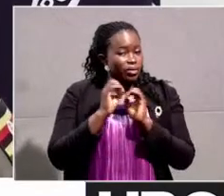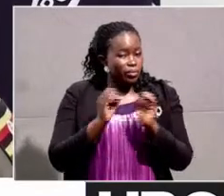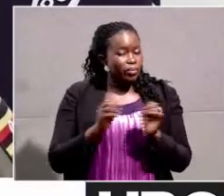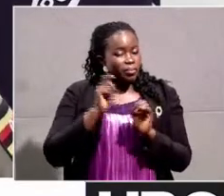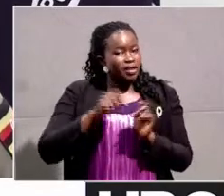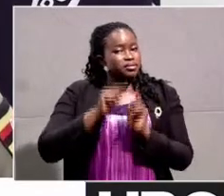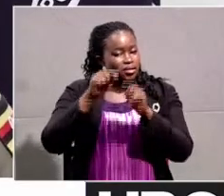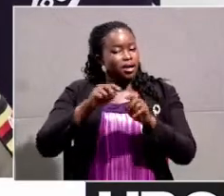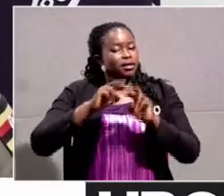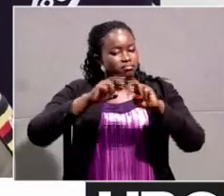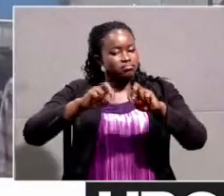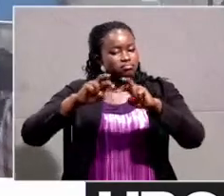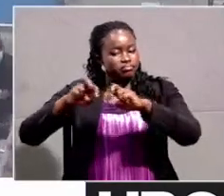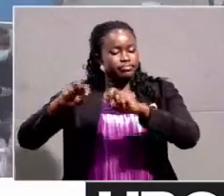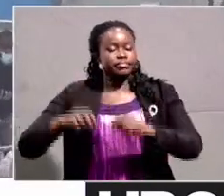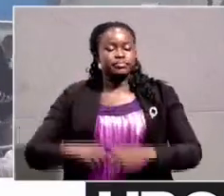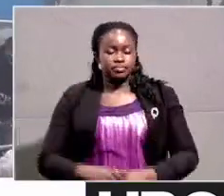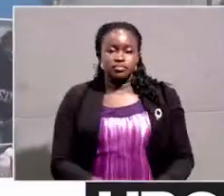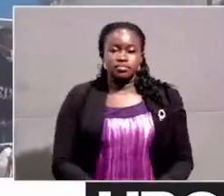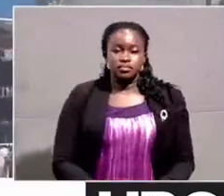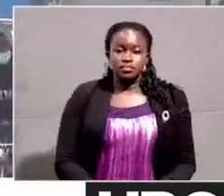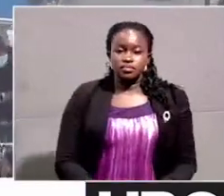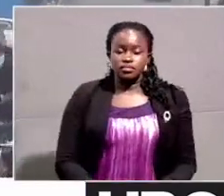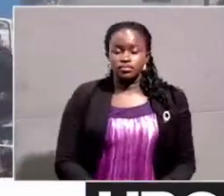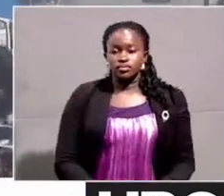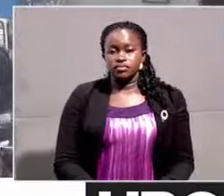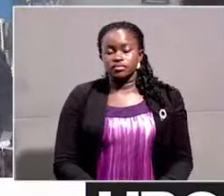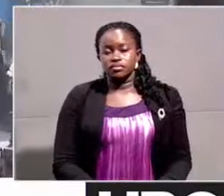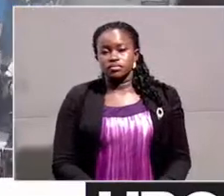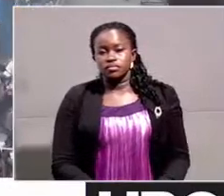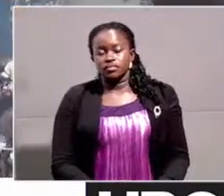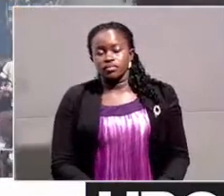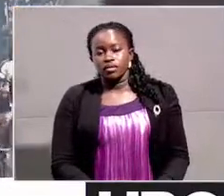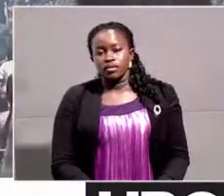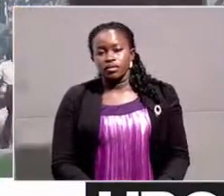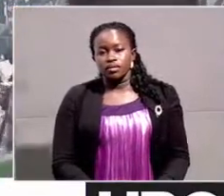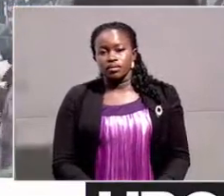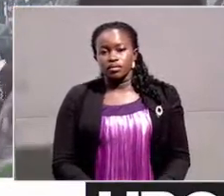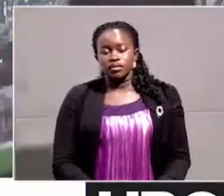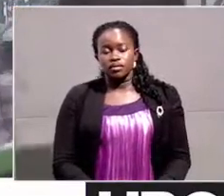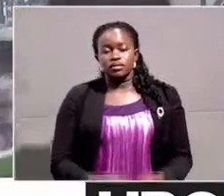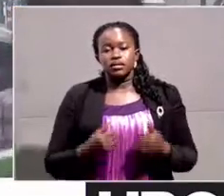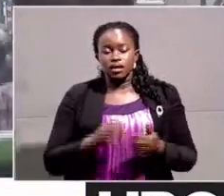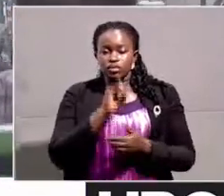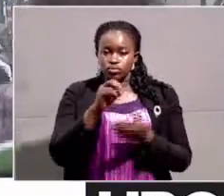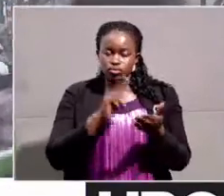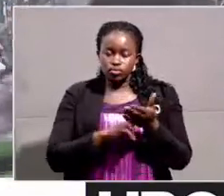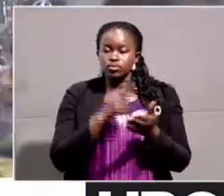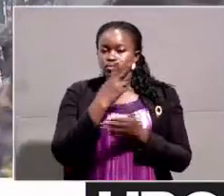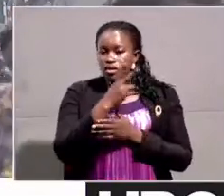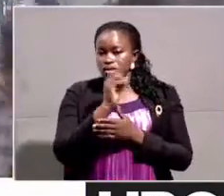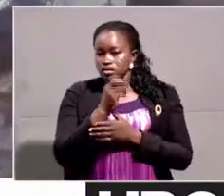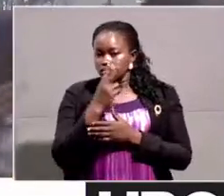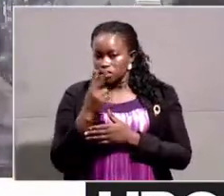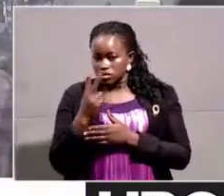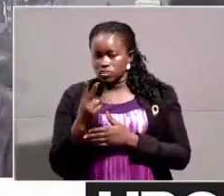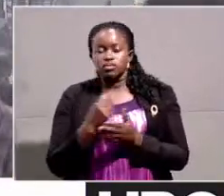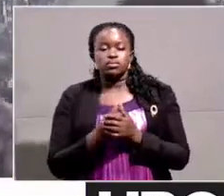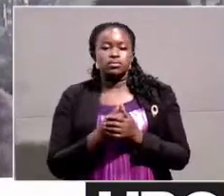operations. In a period of 12th to 10th June 2022, the directorate